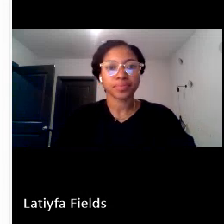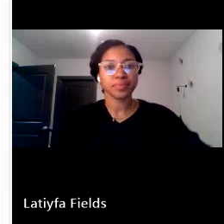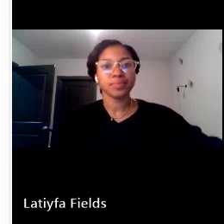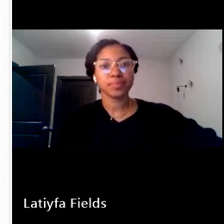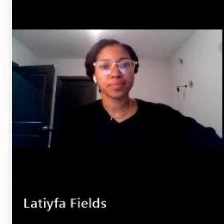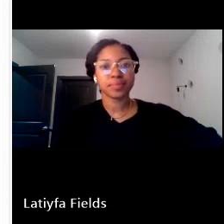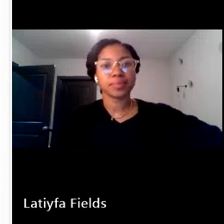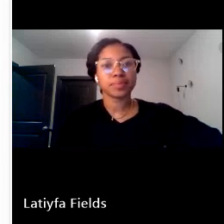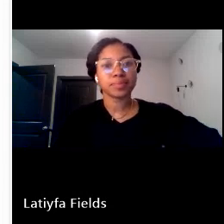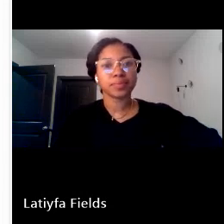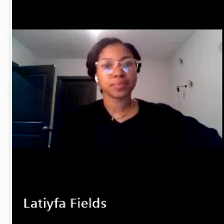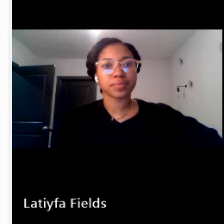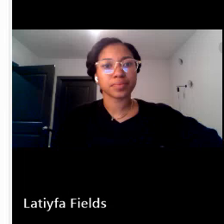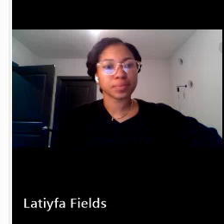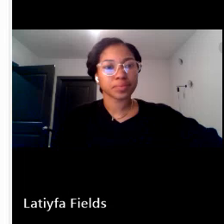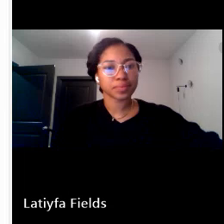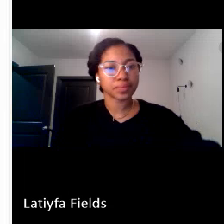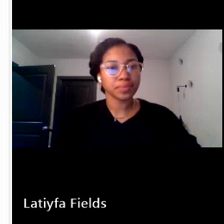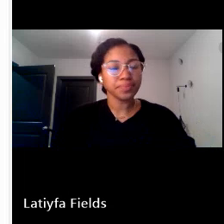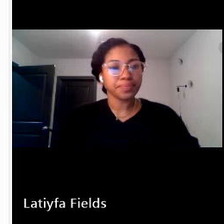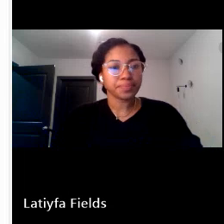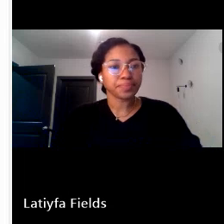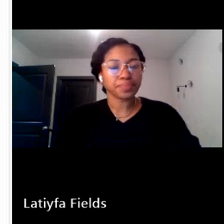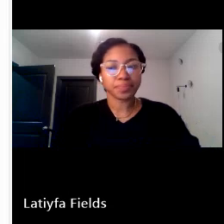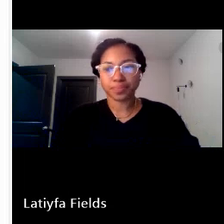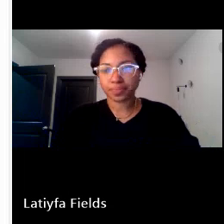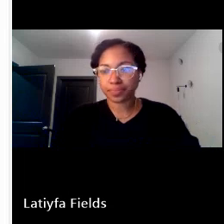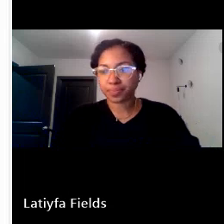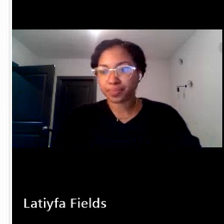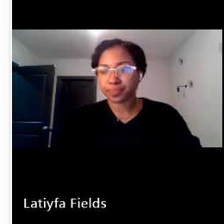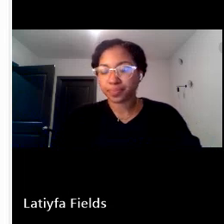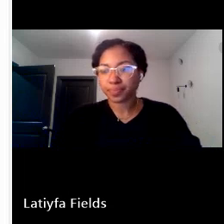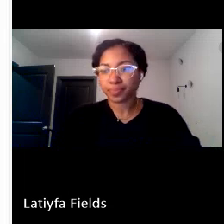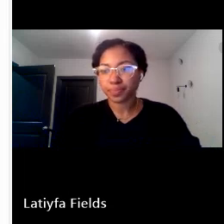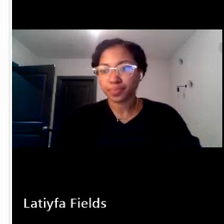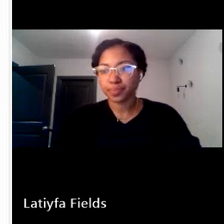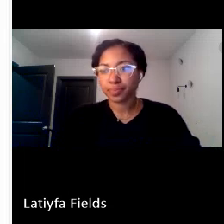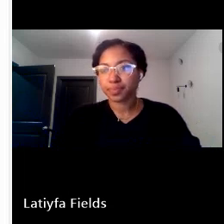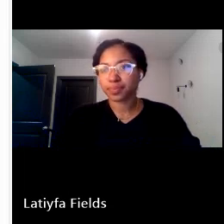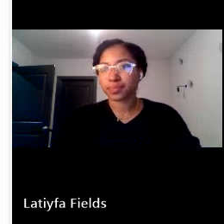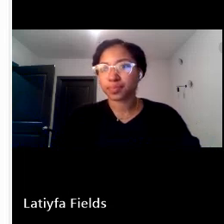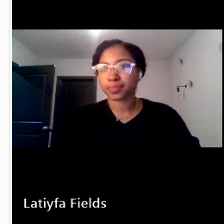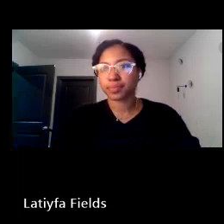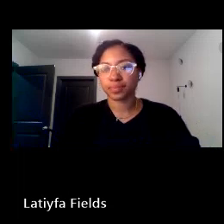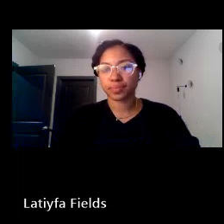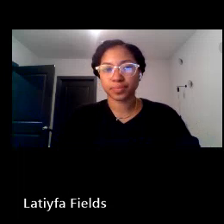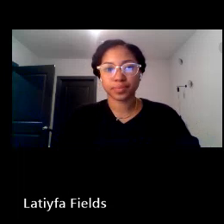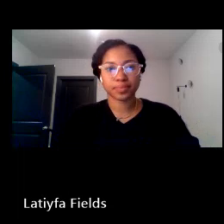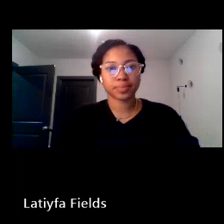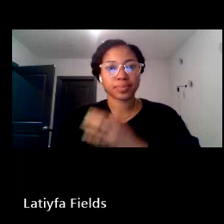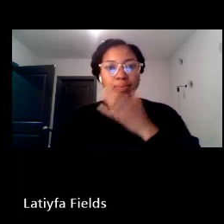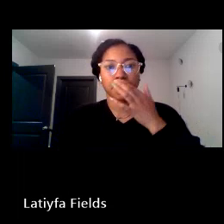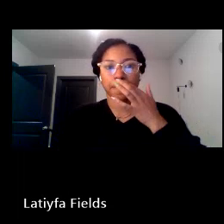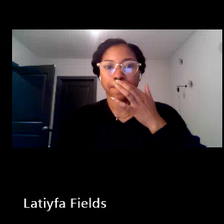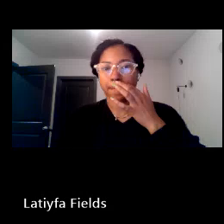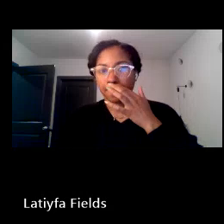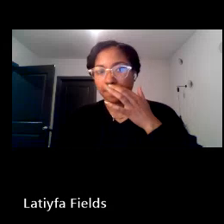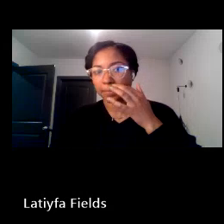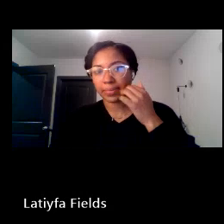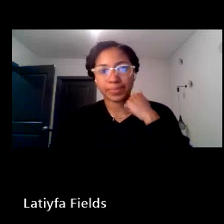to have and use to manage your grant. All right, I think we're gonna go to the third